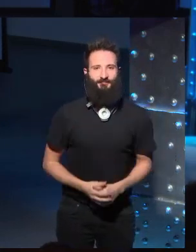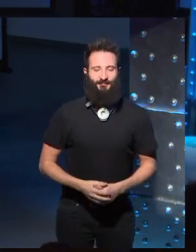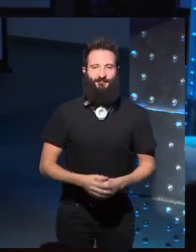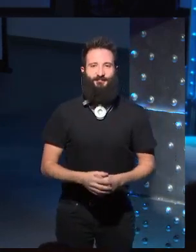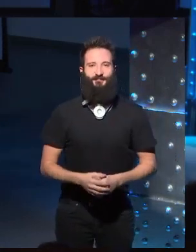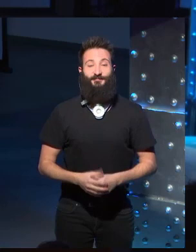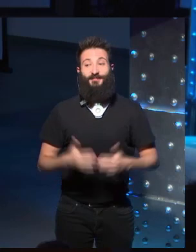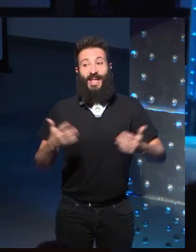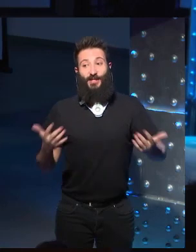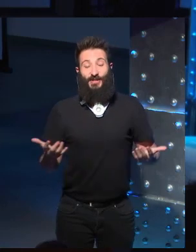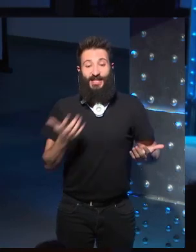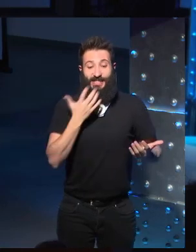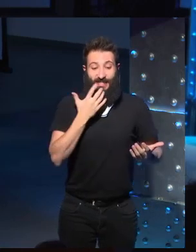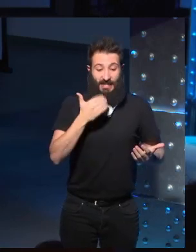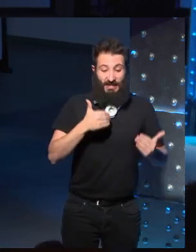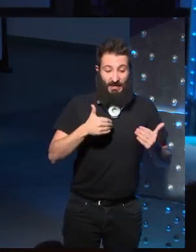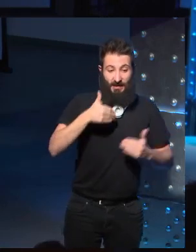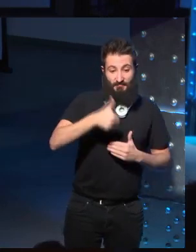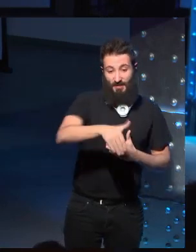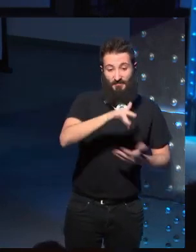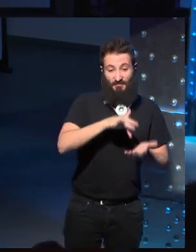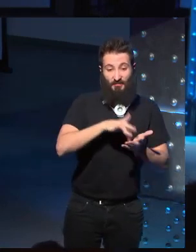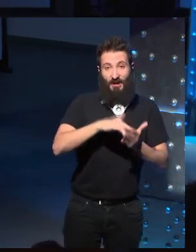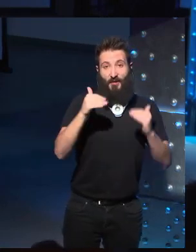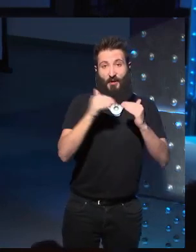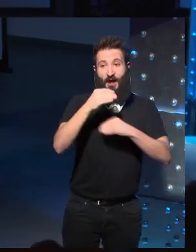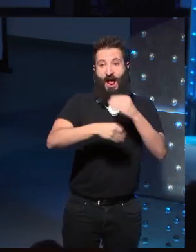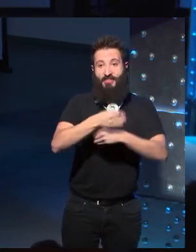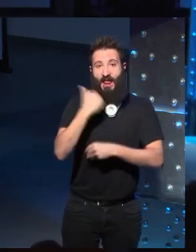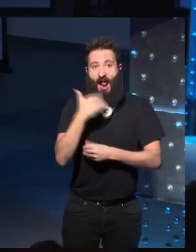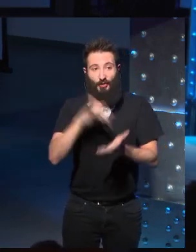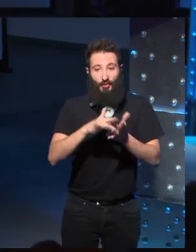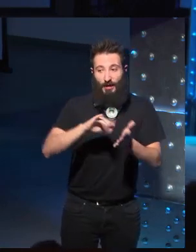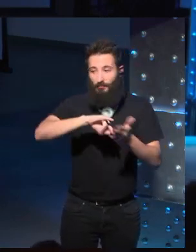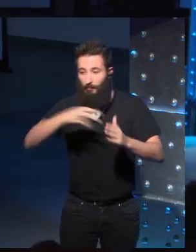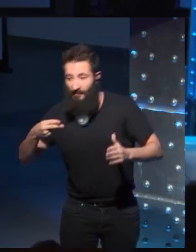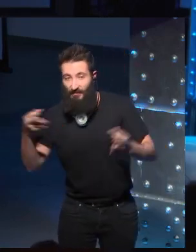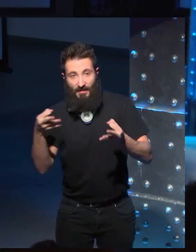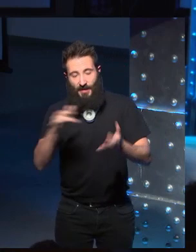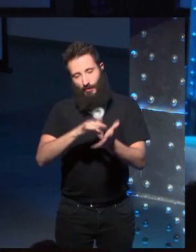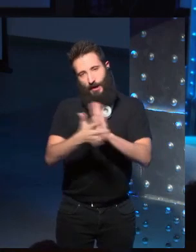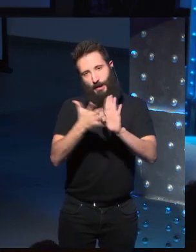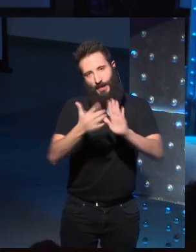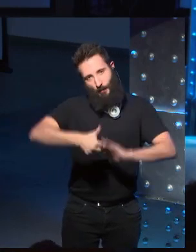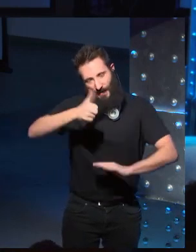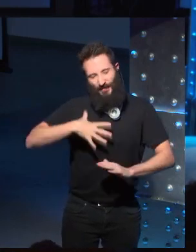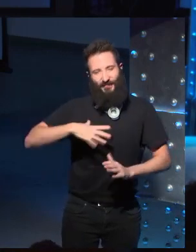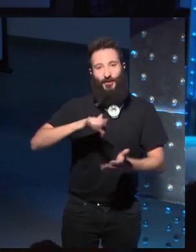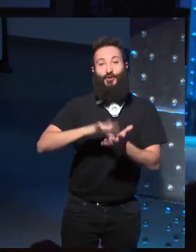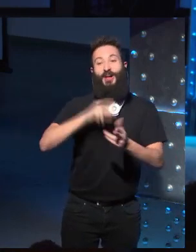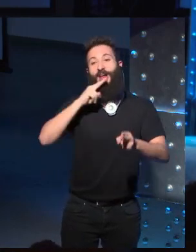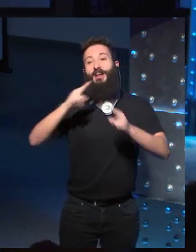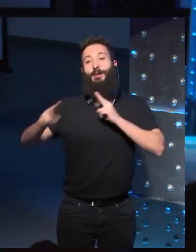So if you have things to wrap up, do it fast. No, the real answer is about between 4, 5,